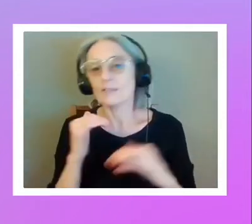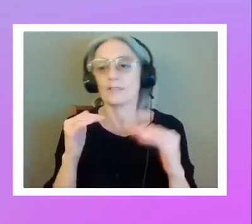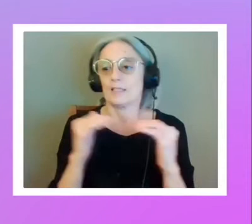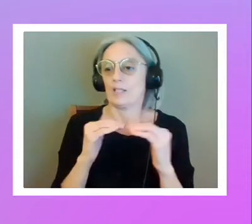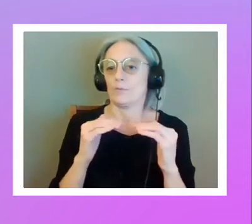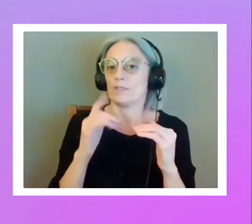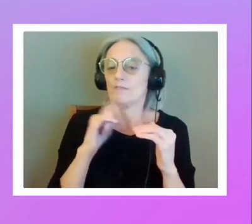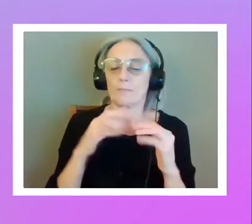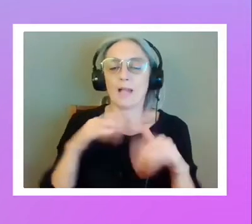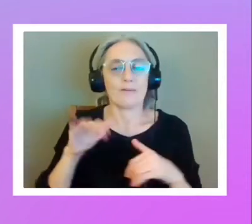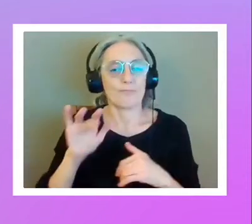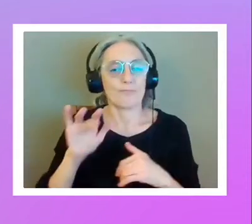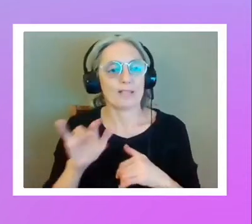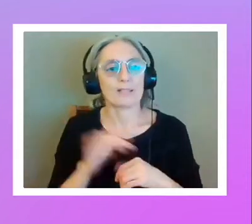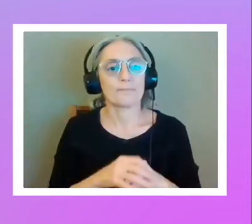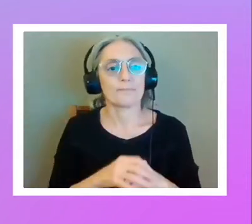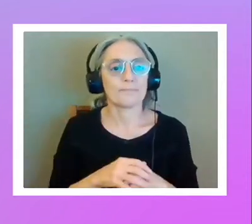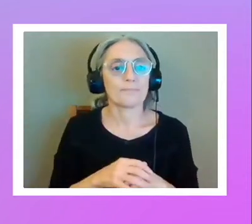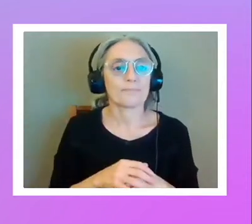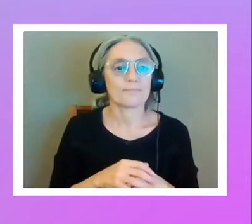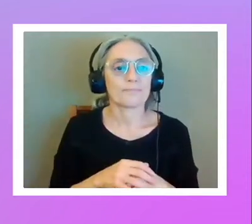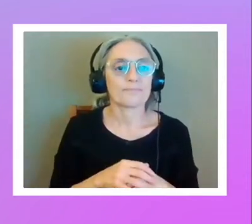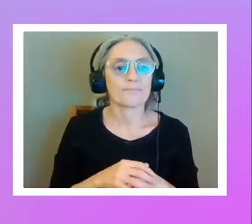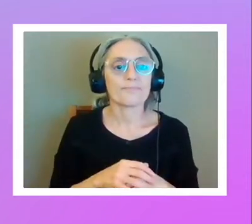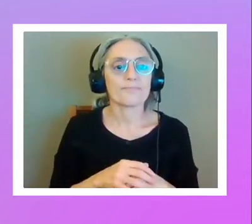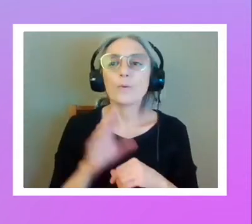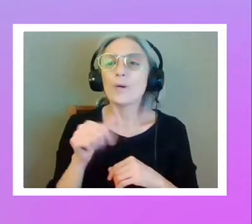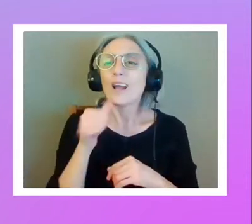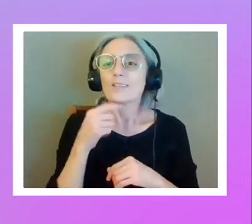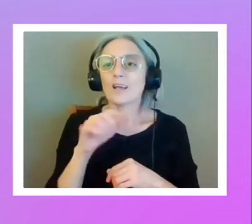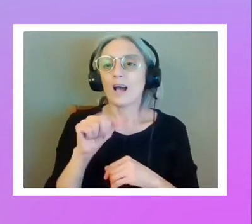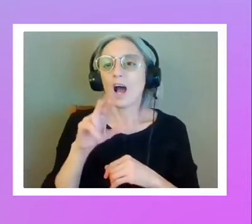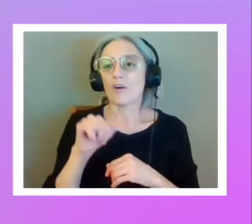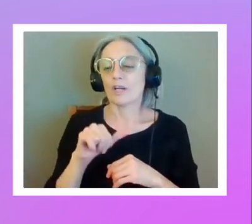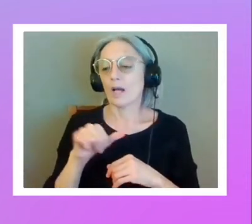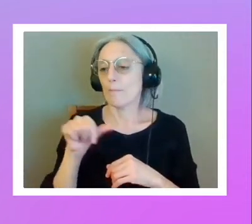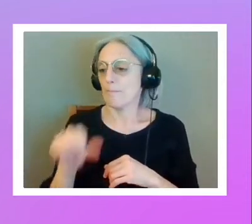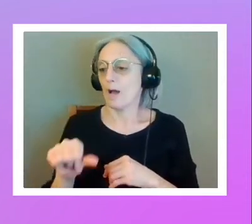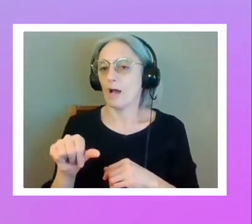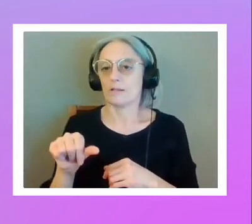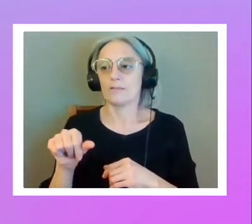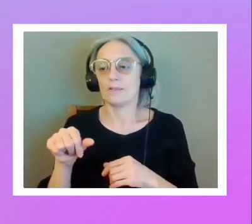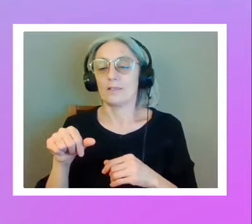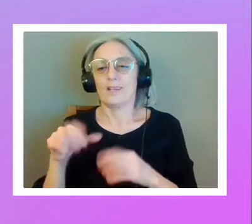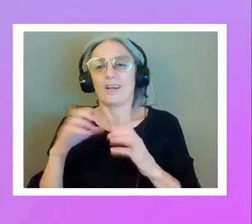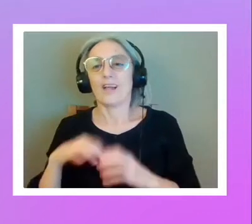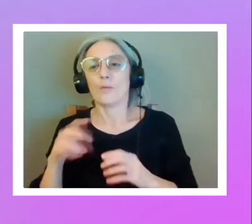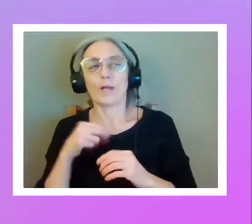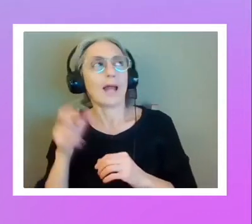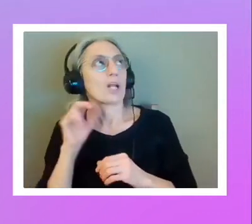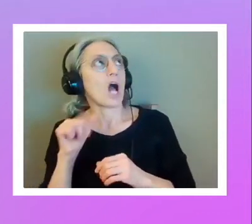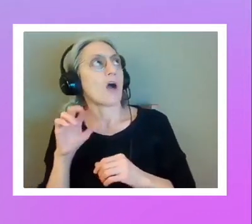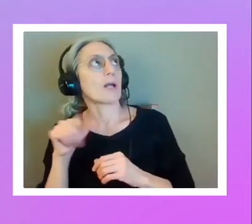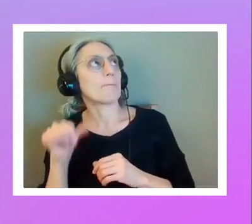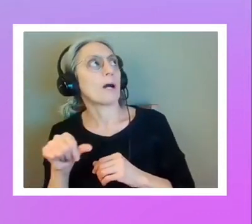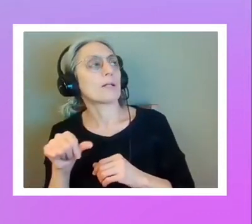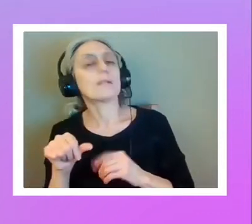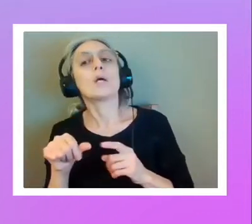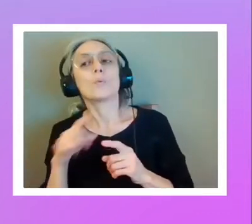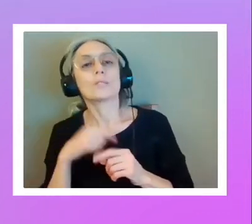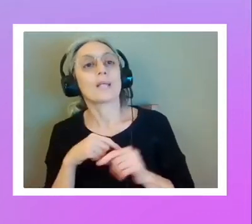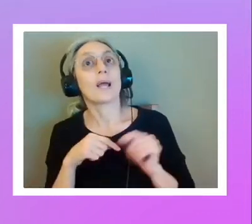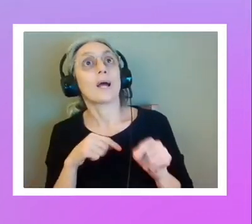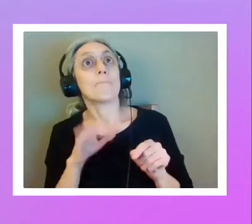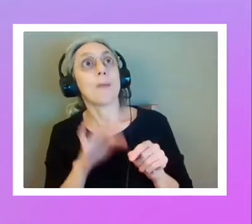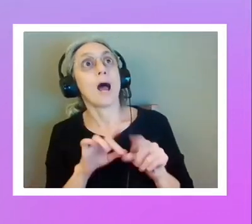haven't pressed on it yet. So it's not going to read ARIA button to the client. It's going to say, this is a button,